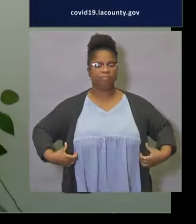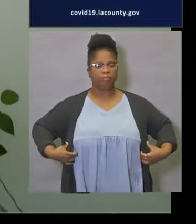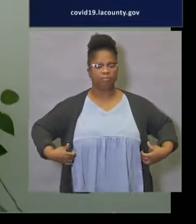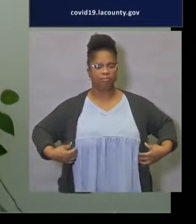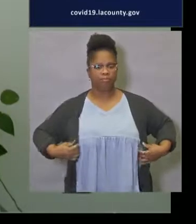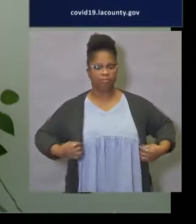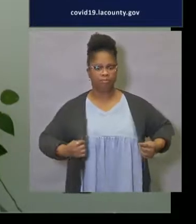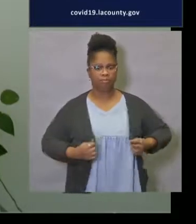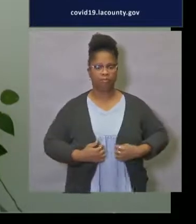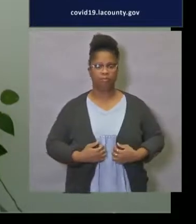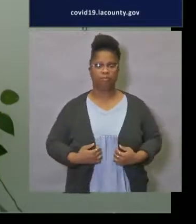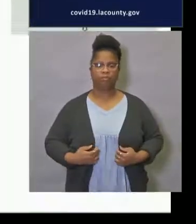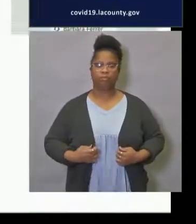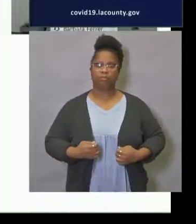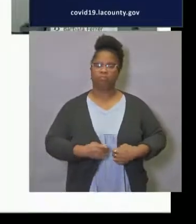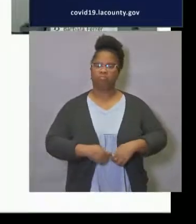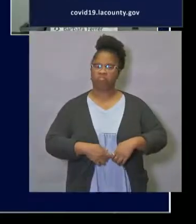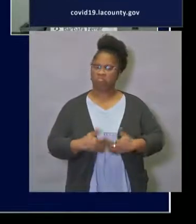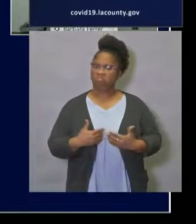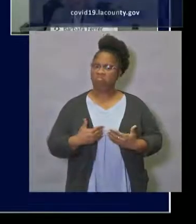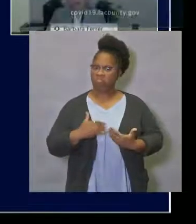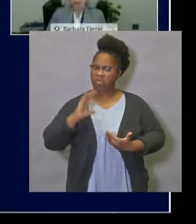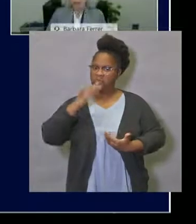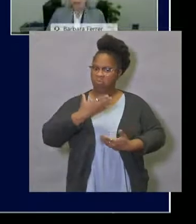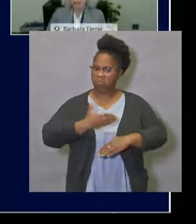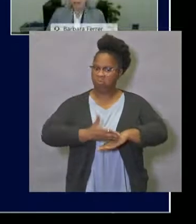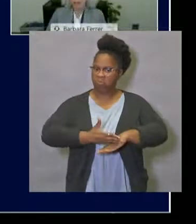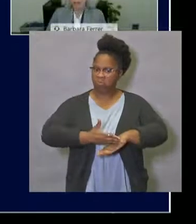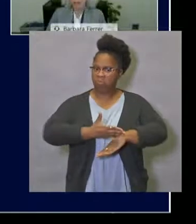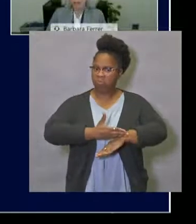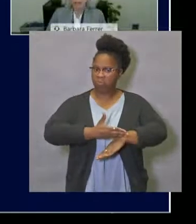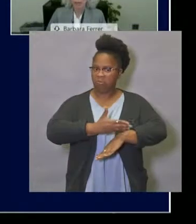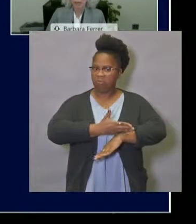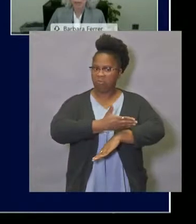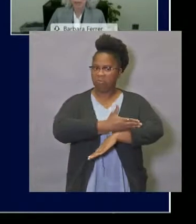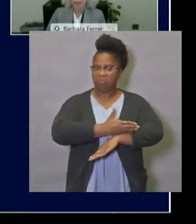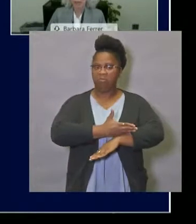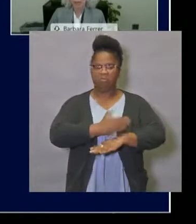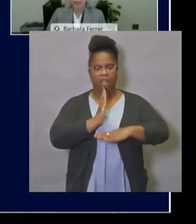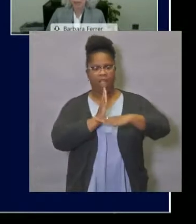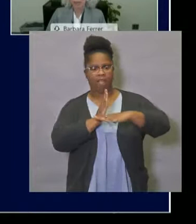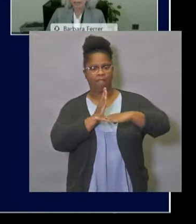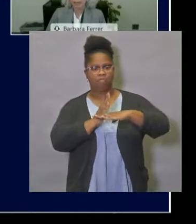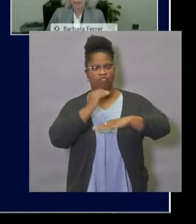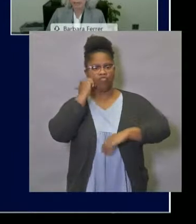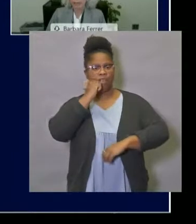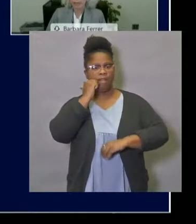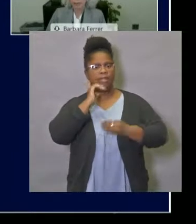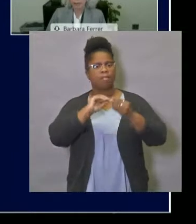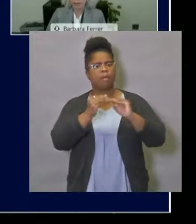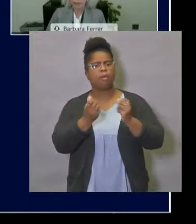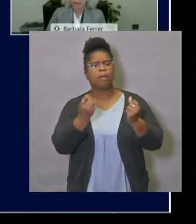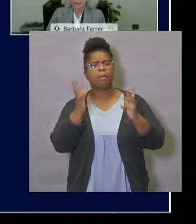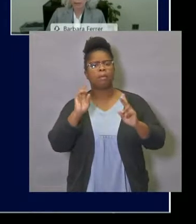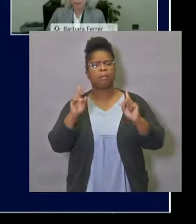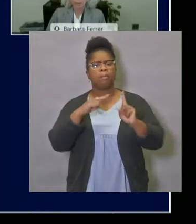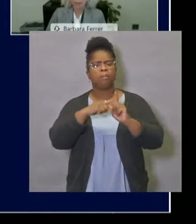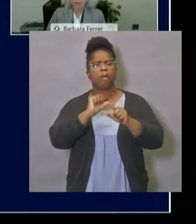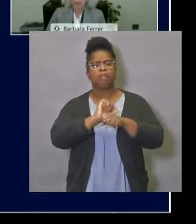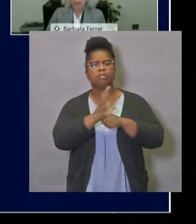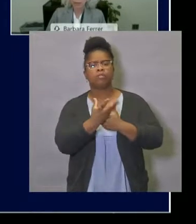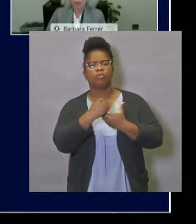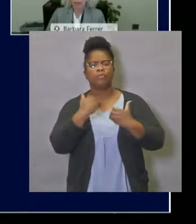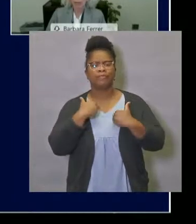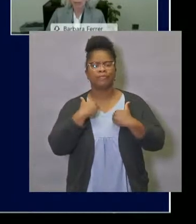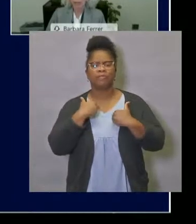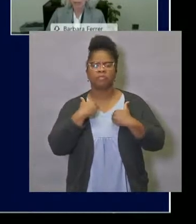We continue to make progress in reducing the average daily number of new cases of COVID-19, though our